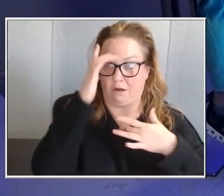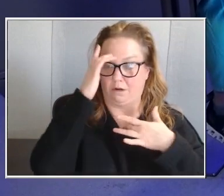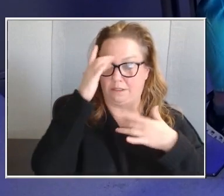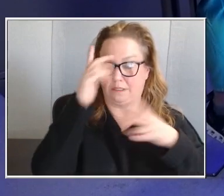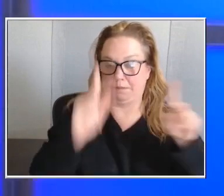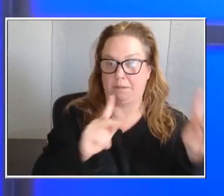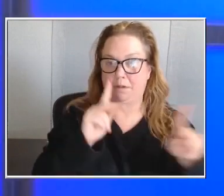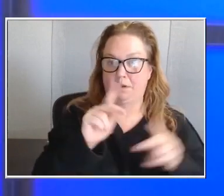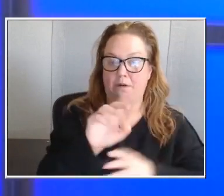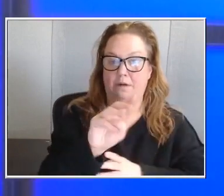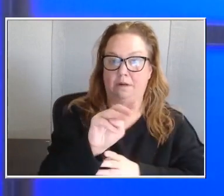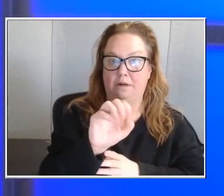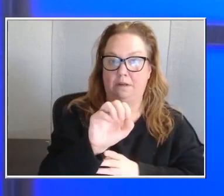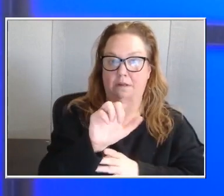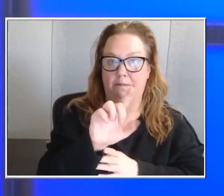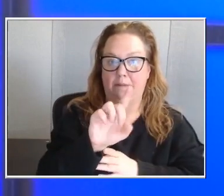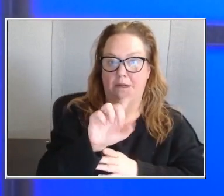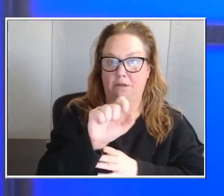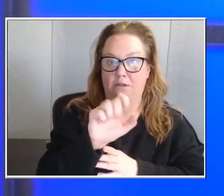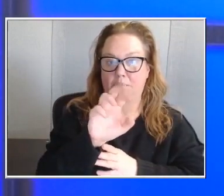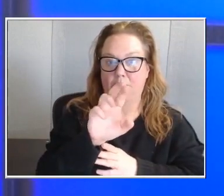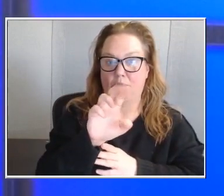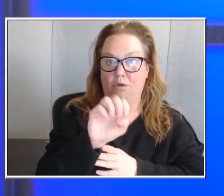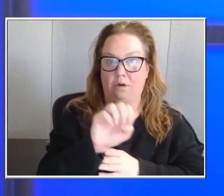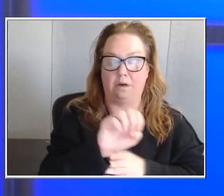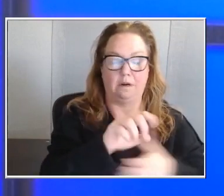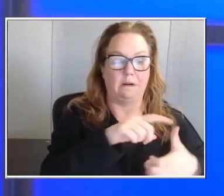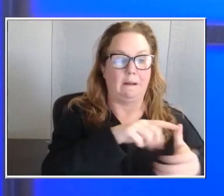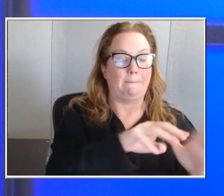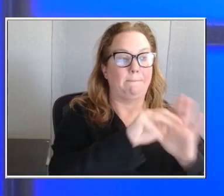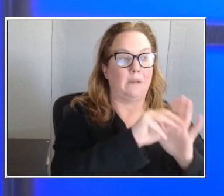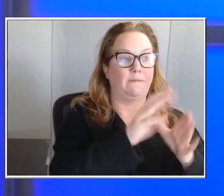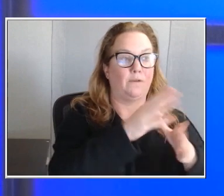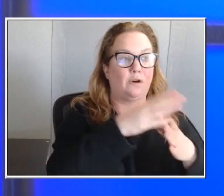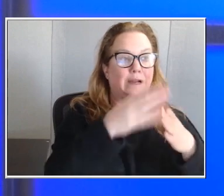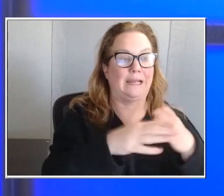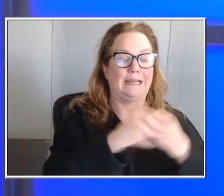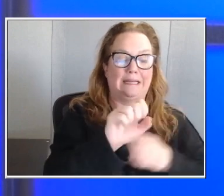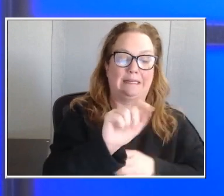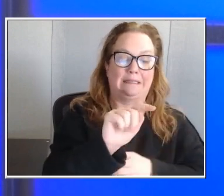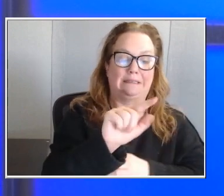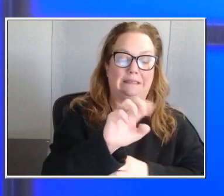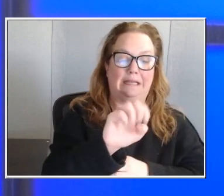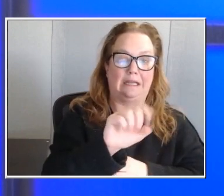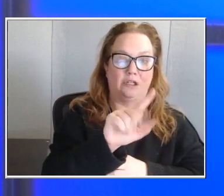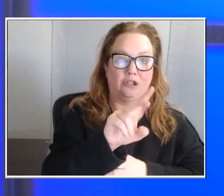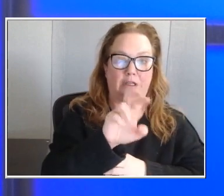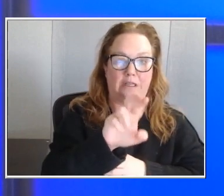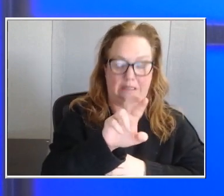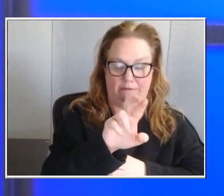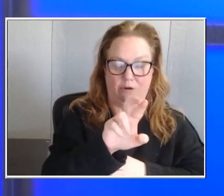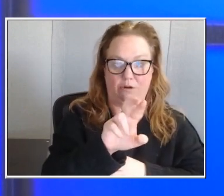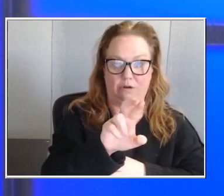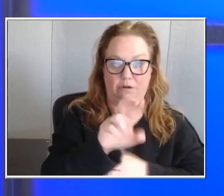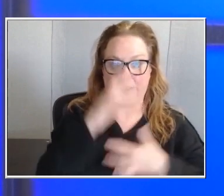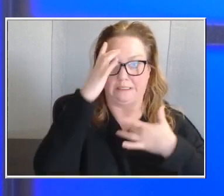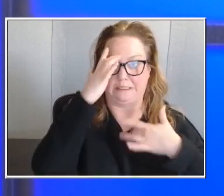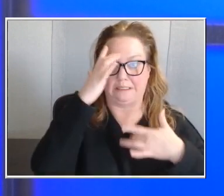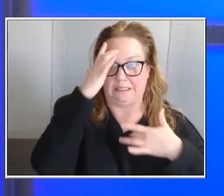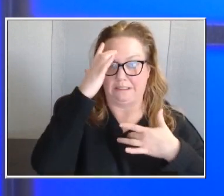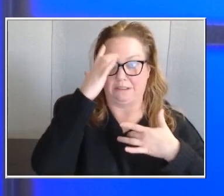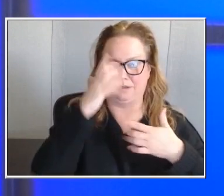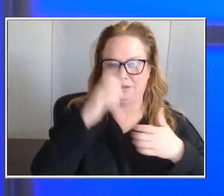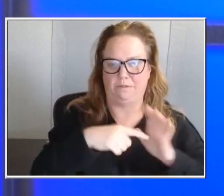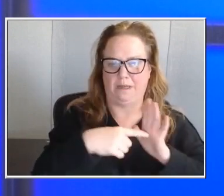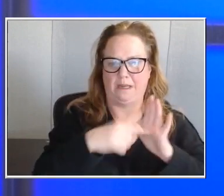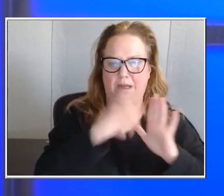the Meld Score, Meld, which stands for Model for End-Stage Liver Disease, takes 4 common blood tests. And I think there should be a graphic about